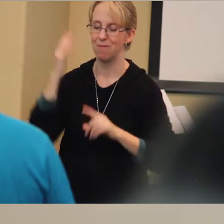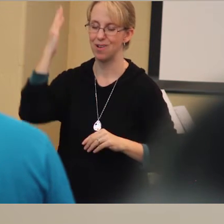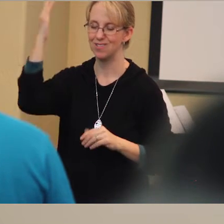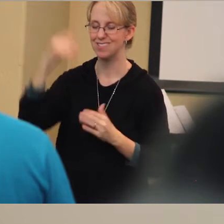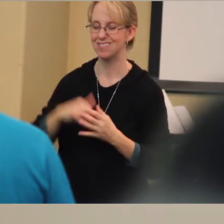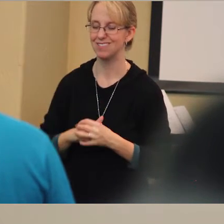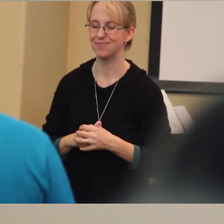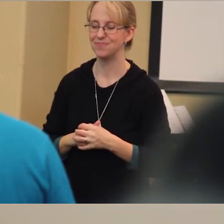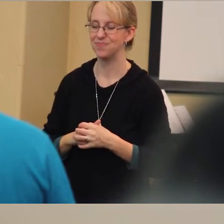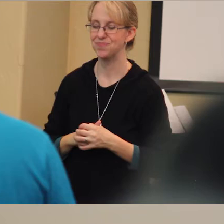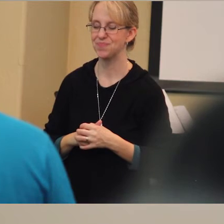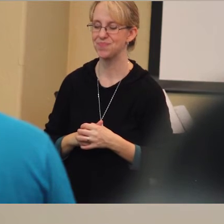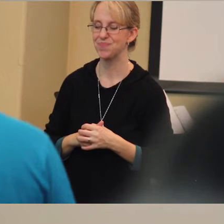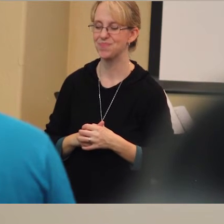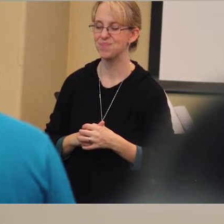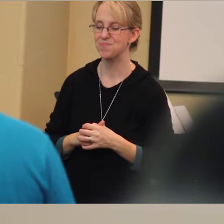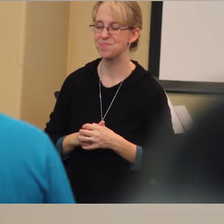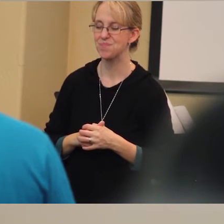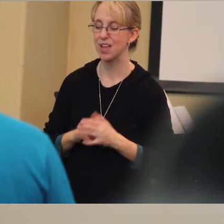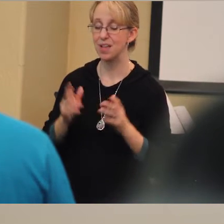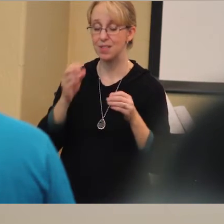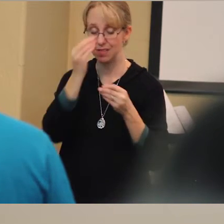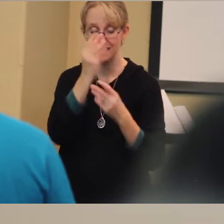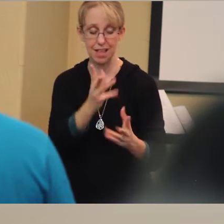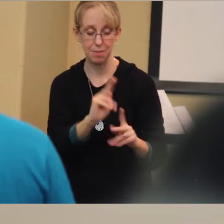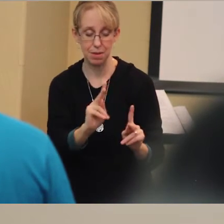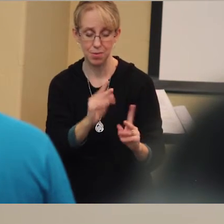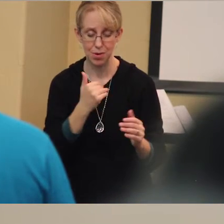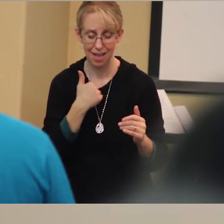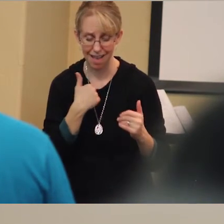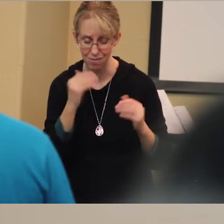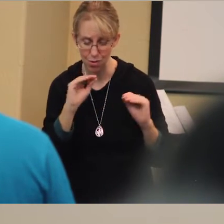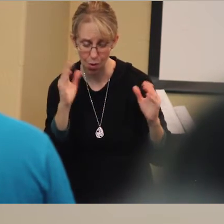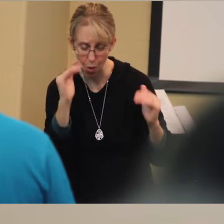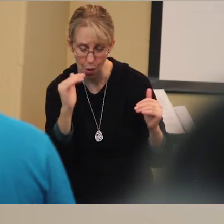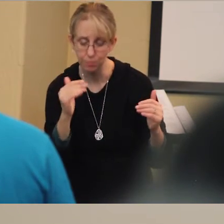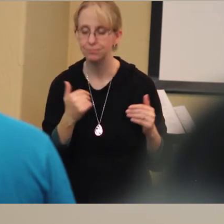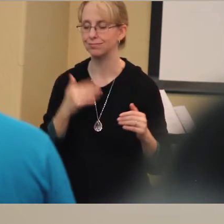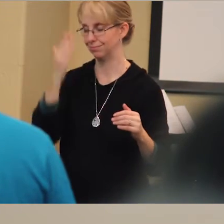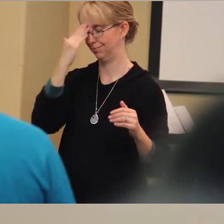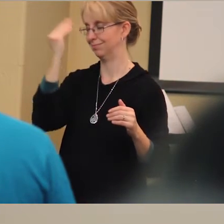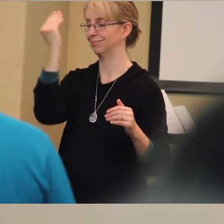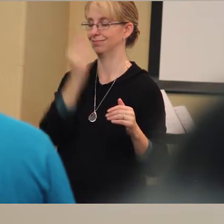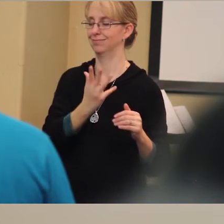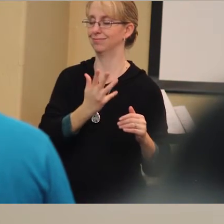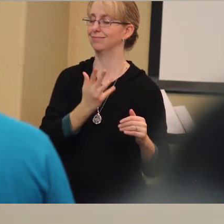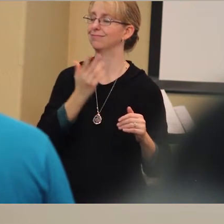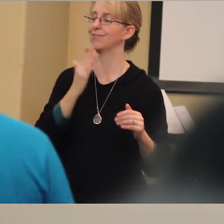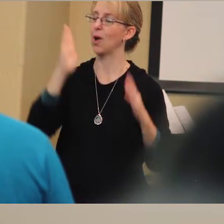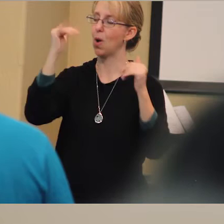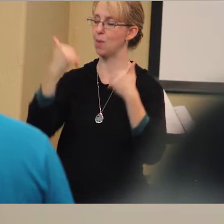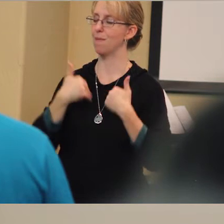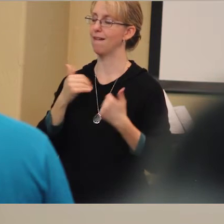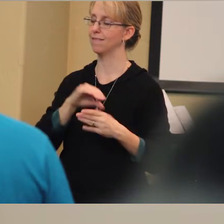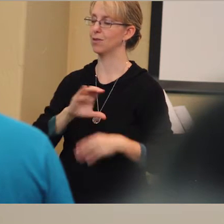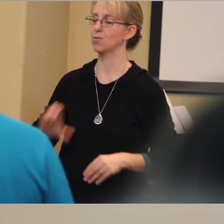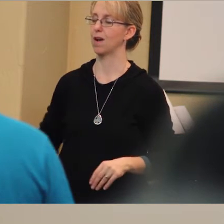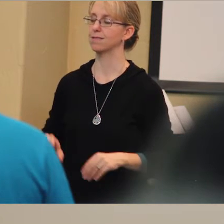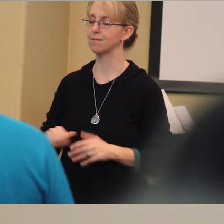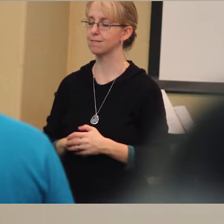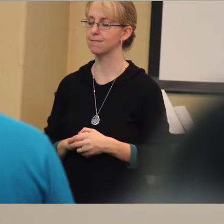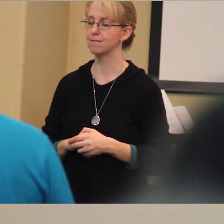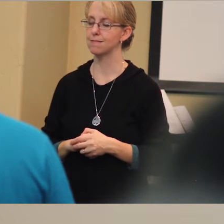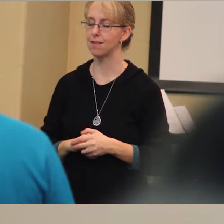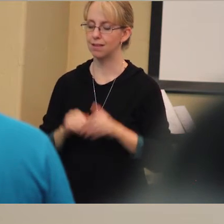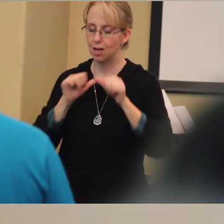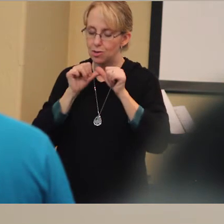That we would let people who have no hope know that there is hope in Christ. And that we'd begin living or continue living as people